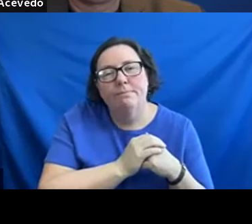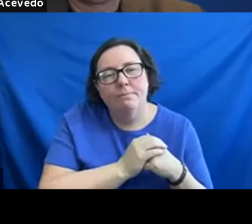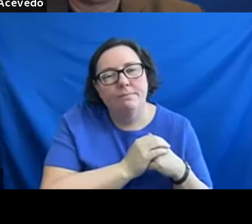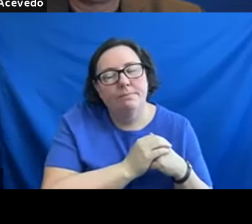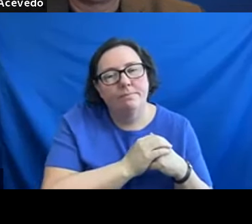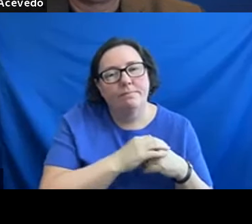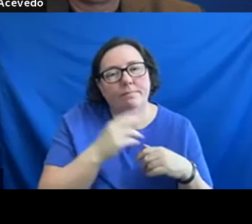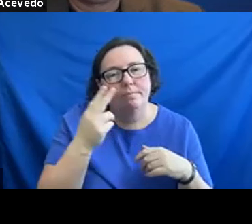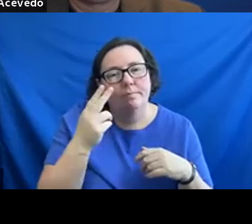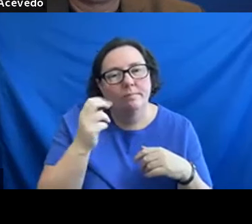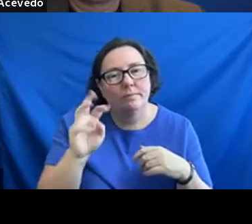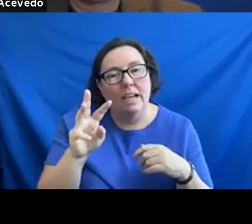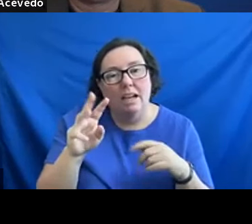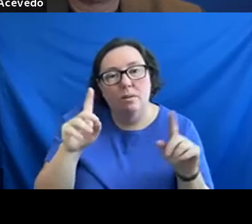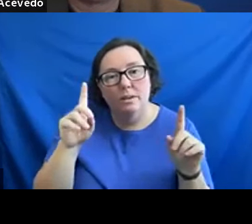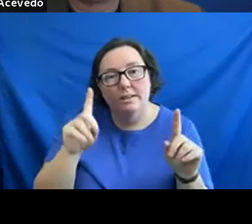how assessments